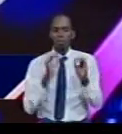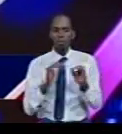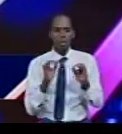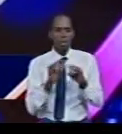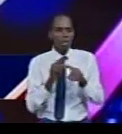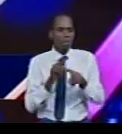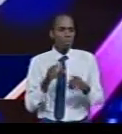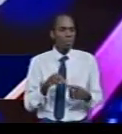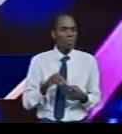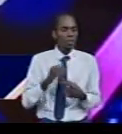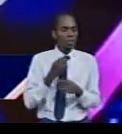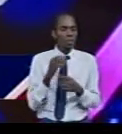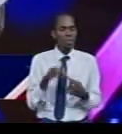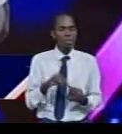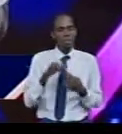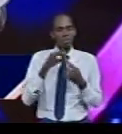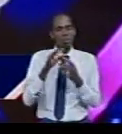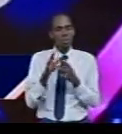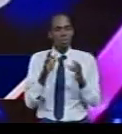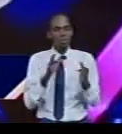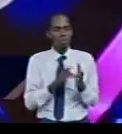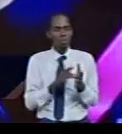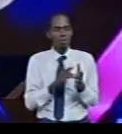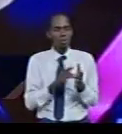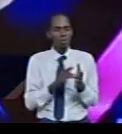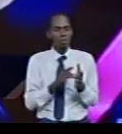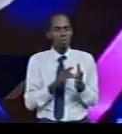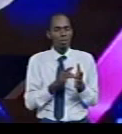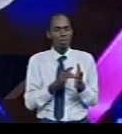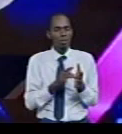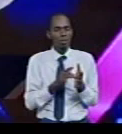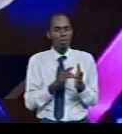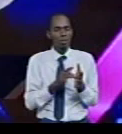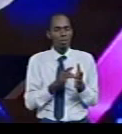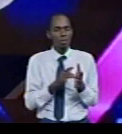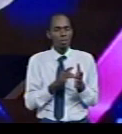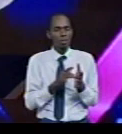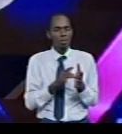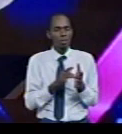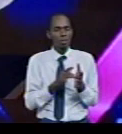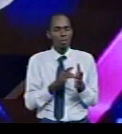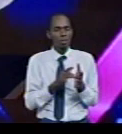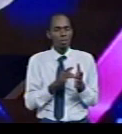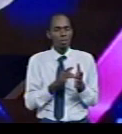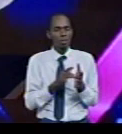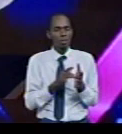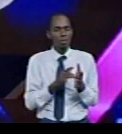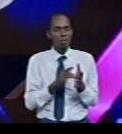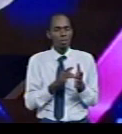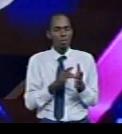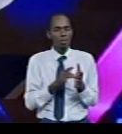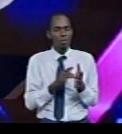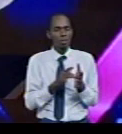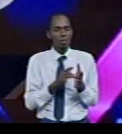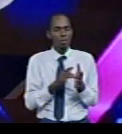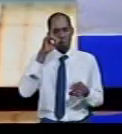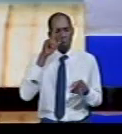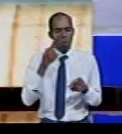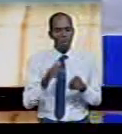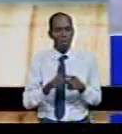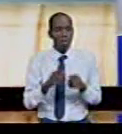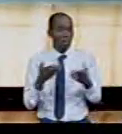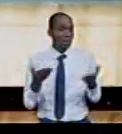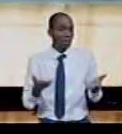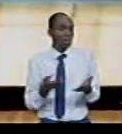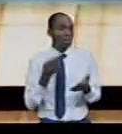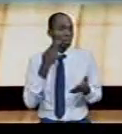the Lord's brother. The testimony, he was giving testimony of what happened when he